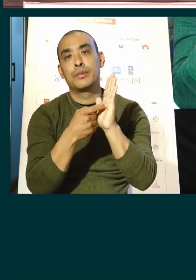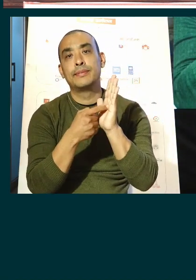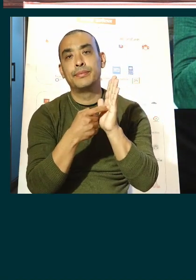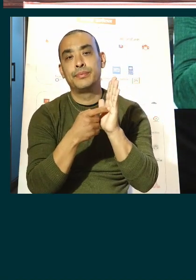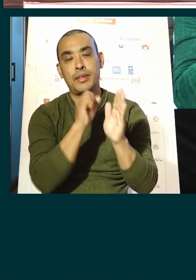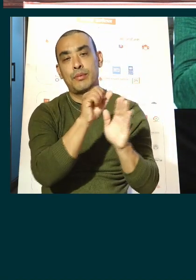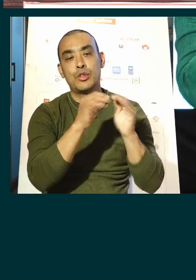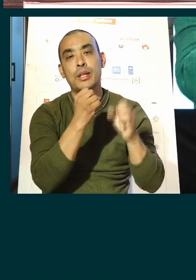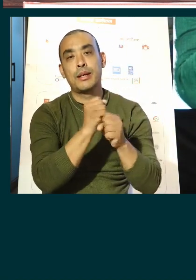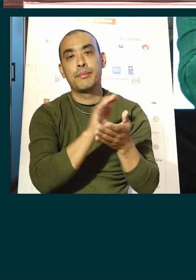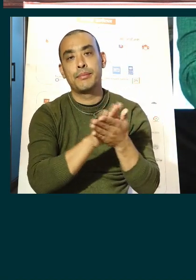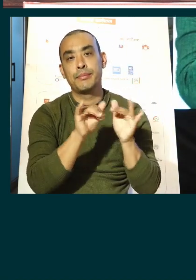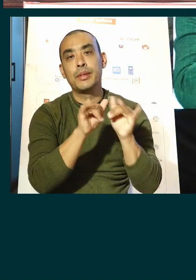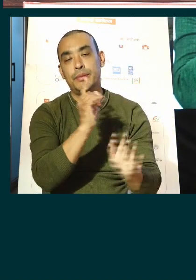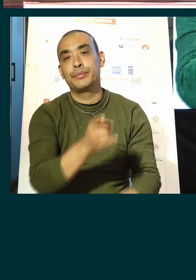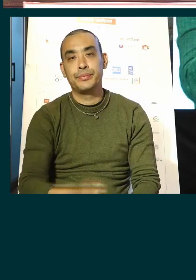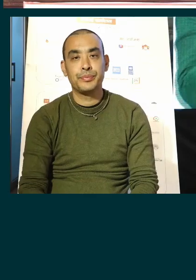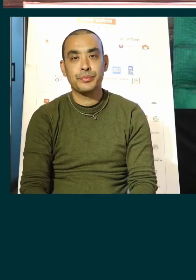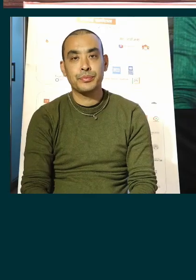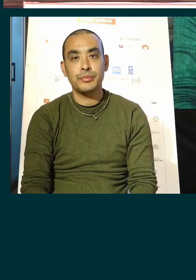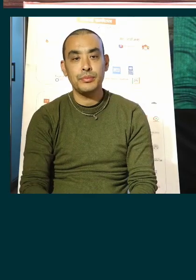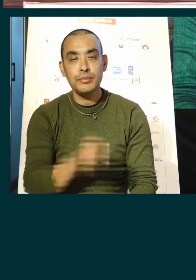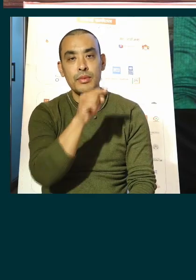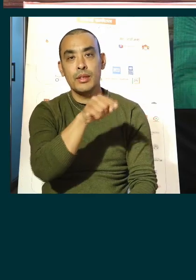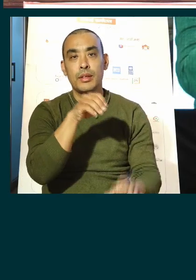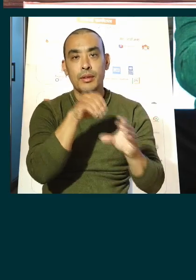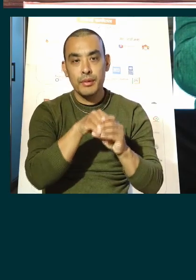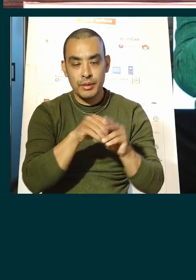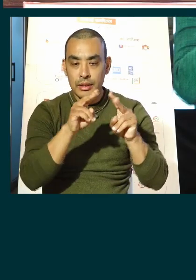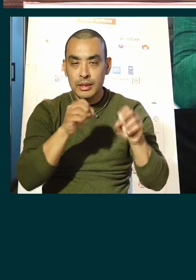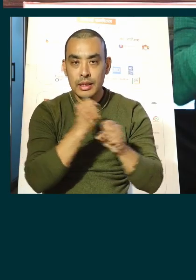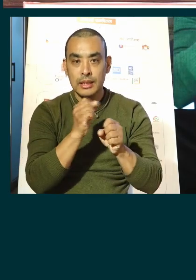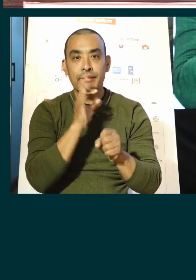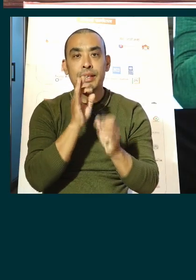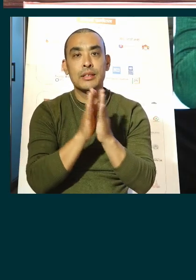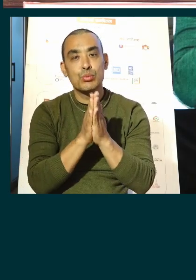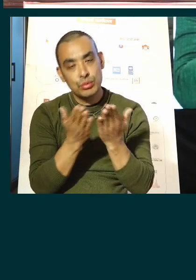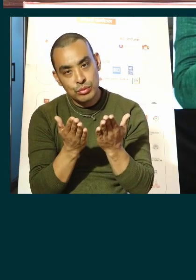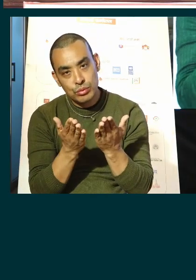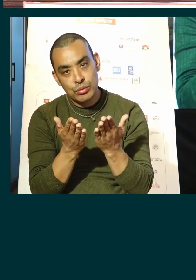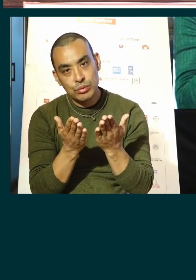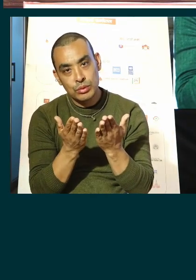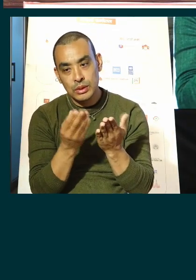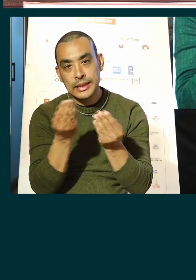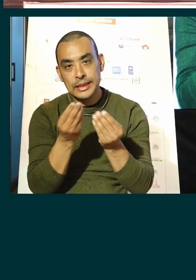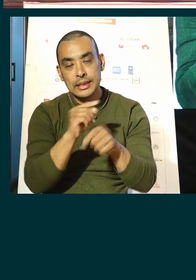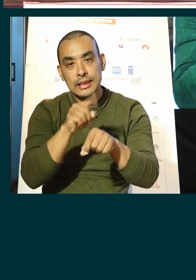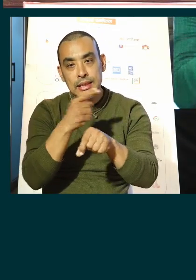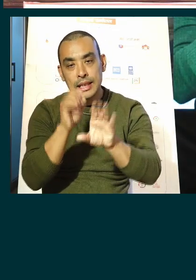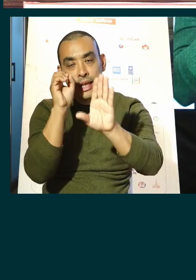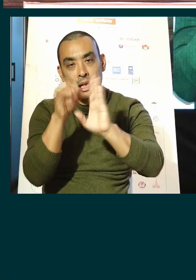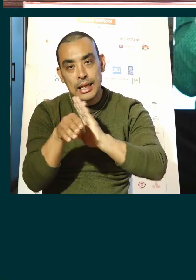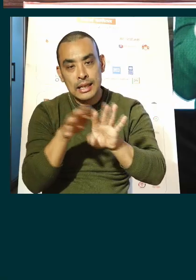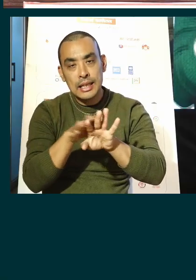𝐃𝐢𝐿 of the goddess Durga. What happened? He posted the picture on Facebook, and after just few hours, he received